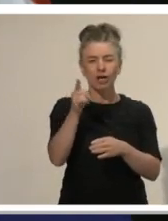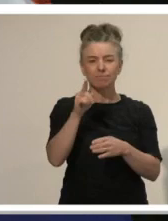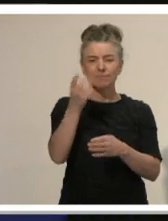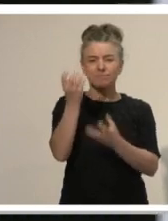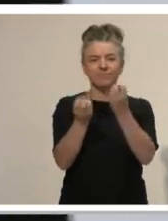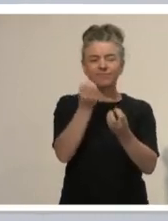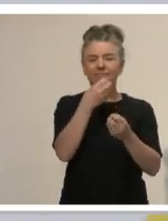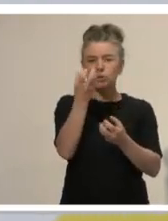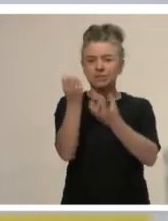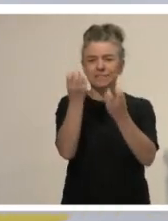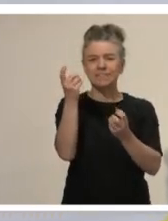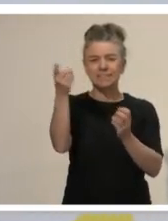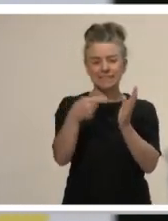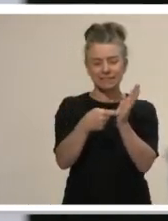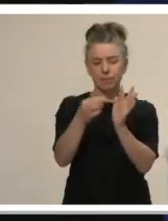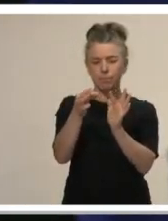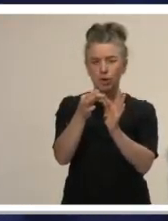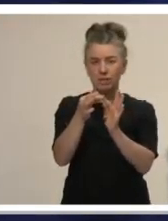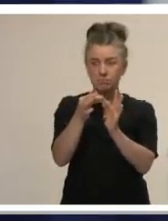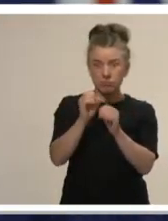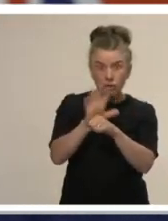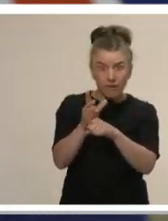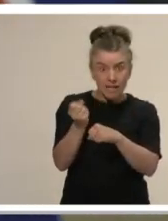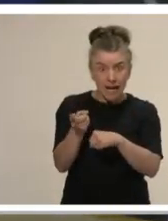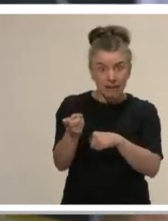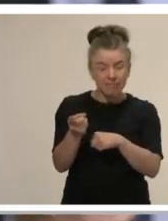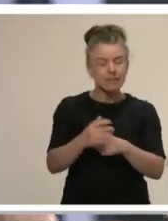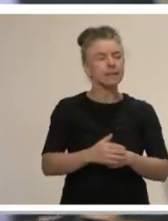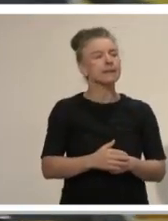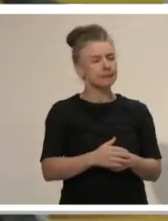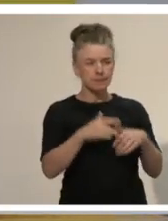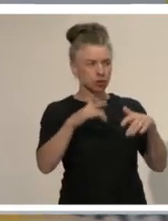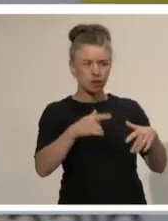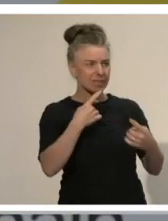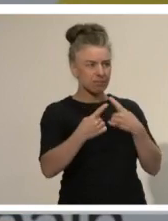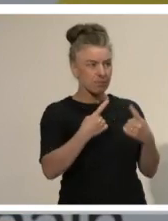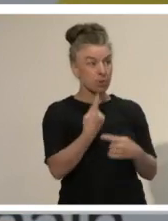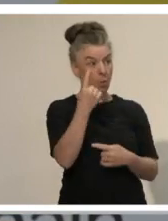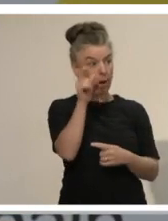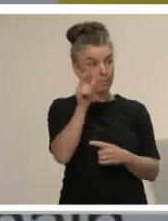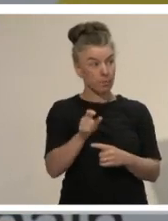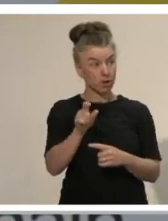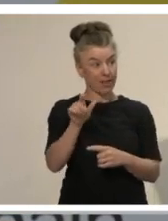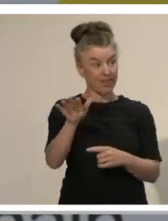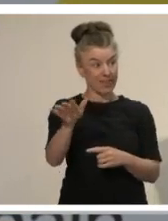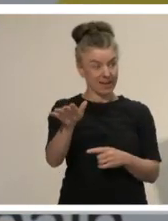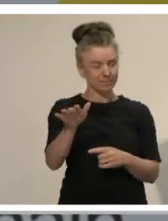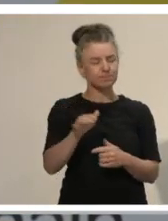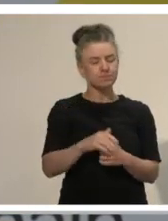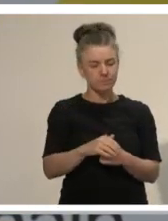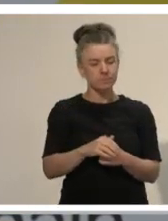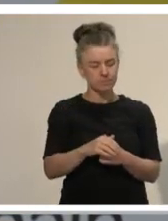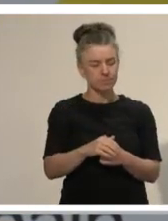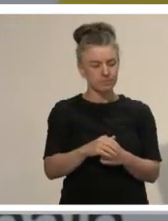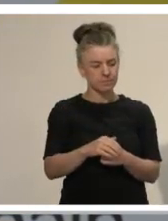No, not at this point. However, what we are doing in Te Puke is one of our cases there has an association with